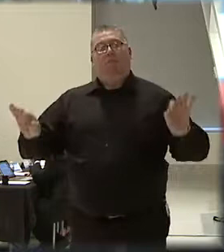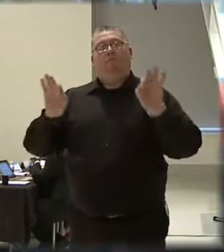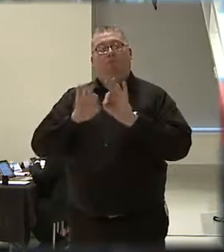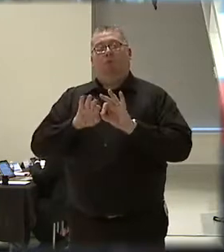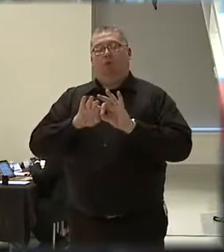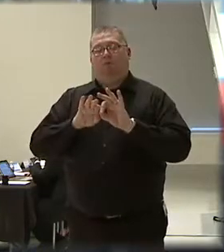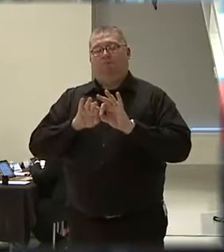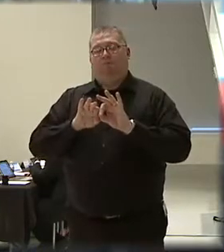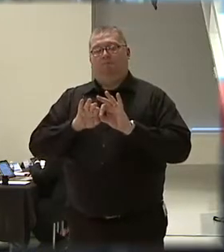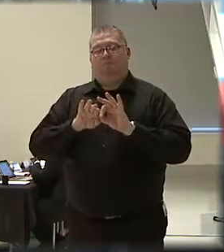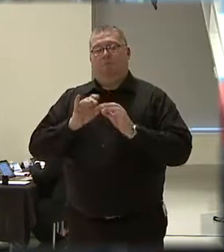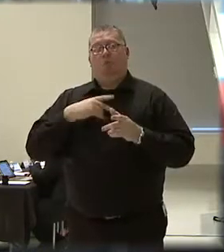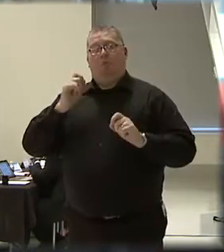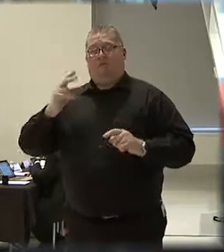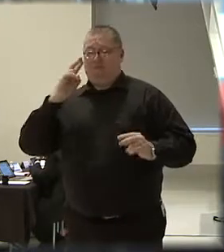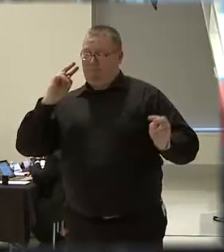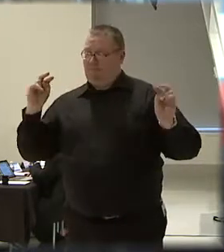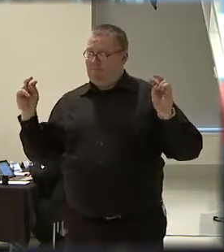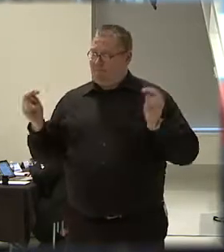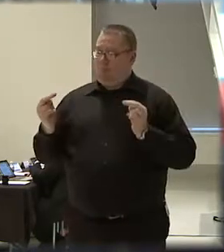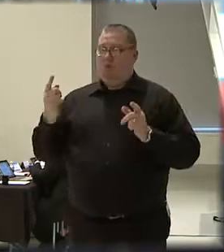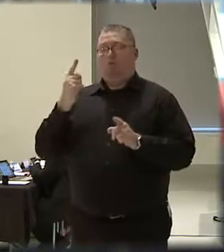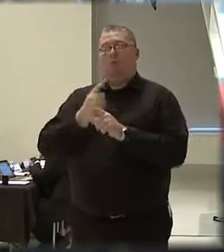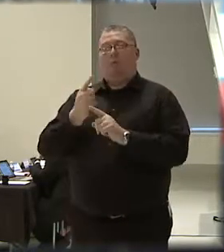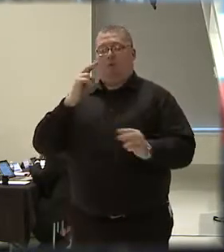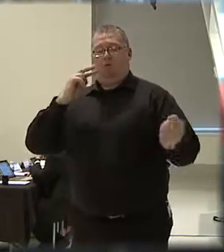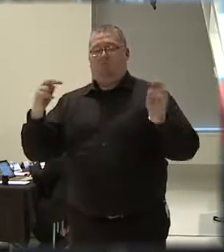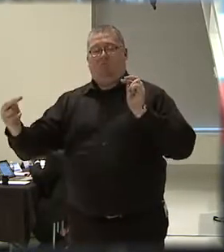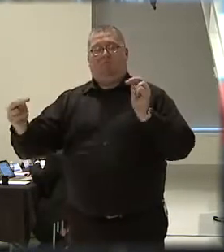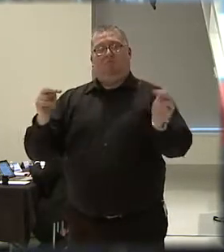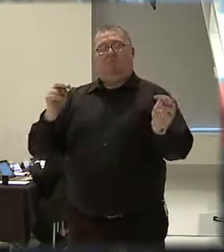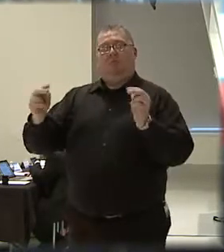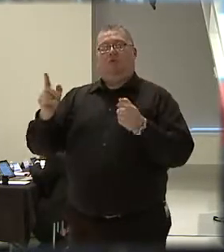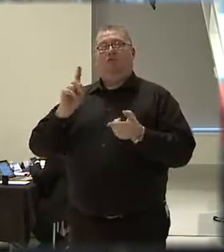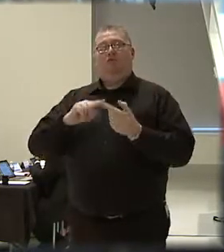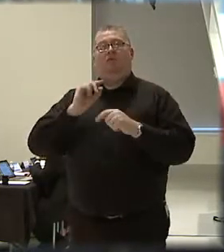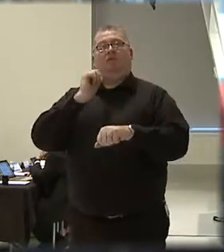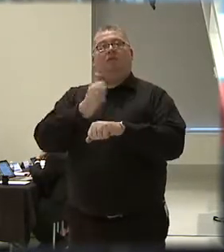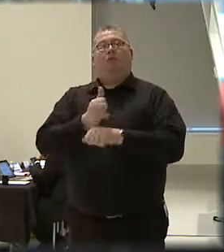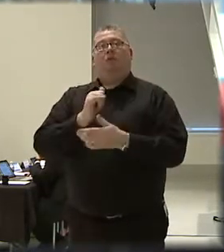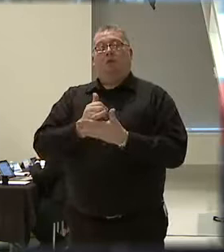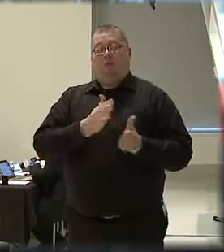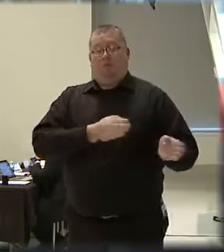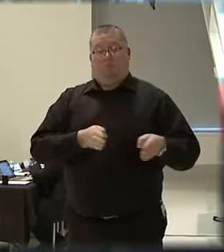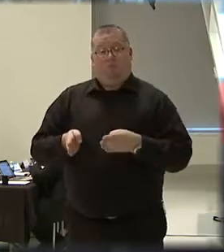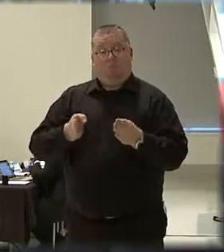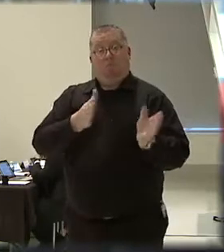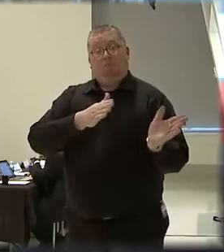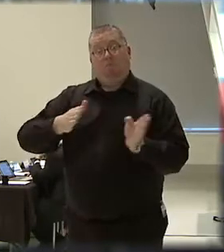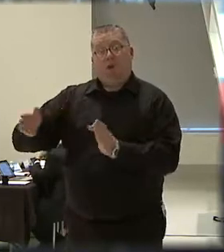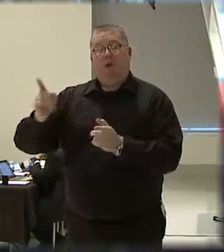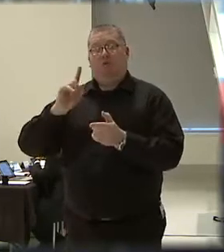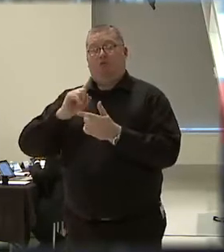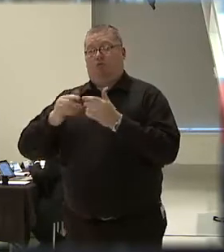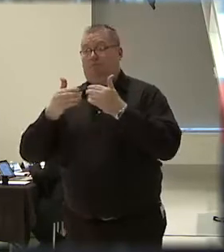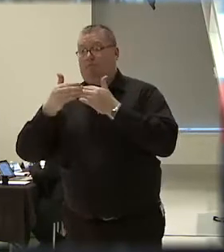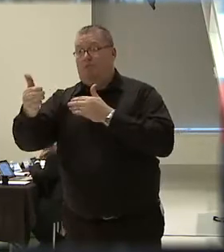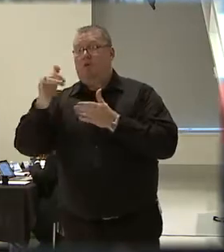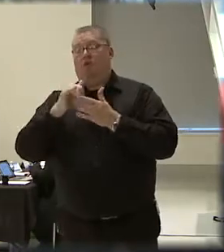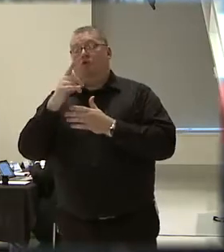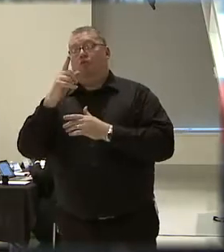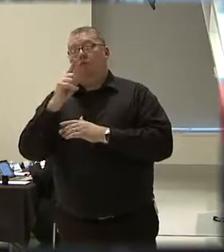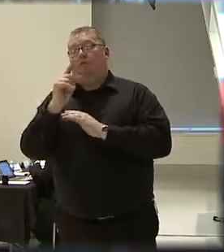sought from all perspectives as decisions are being made to formulate the roadmap that will lead us all into the 21st century of policing.